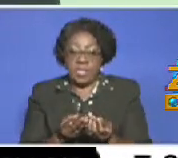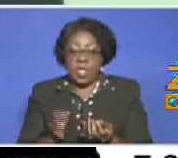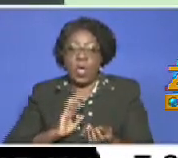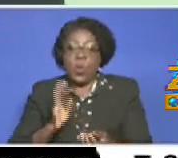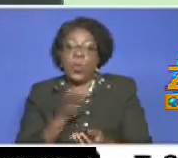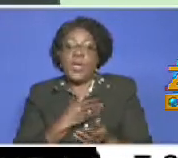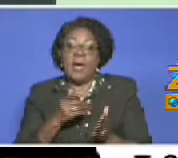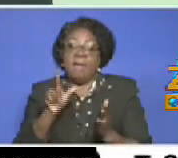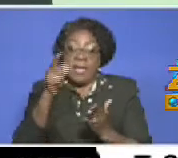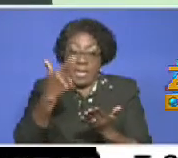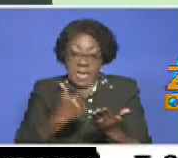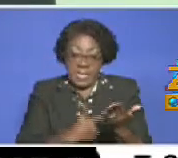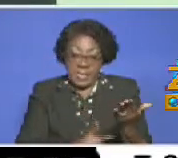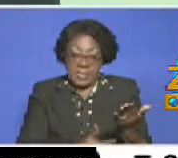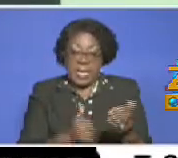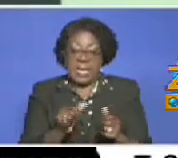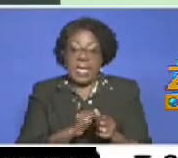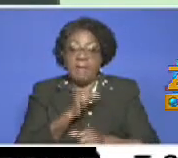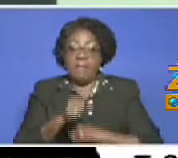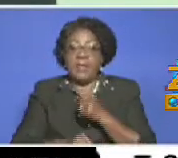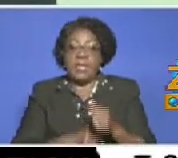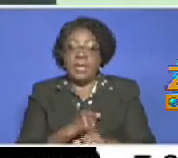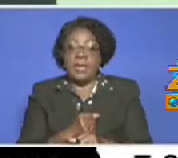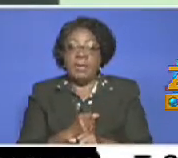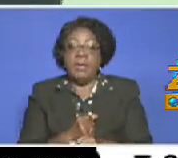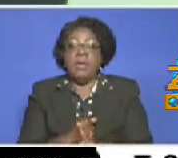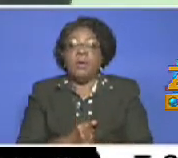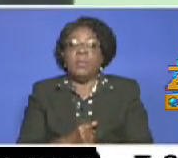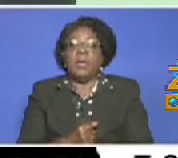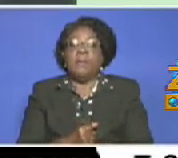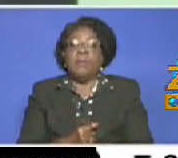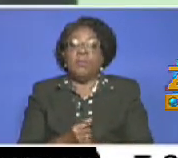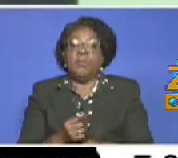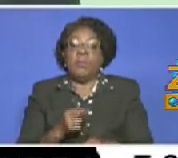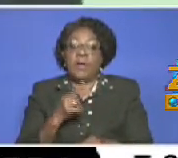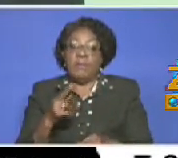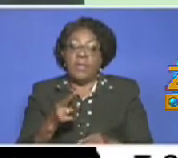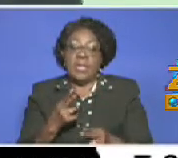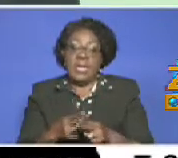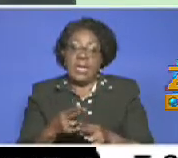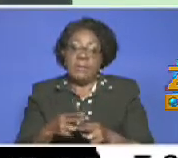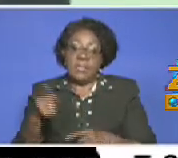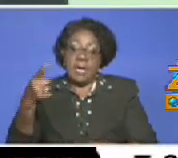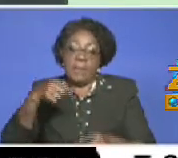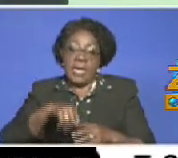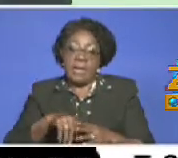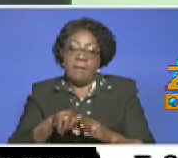is recommendations come in from the various federations, and we proceed accordingly. And once